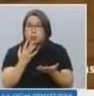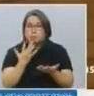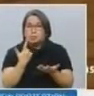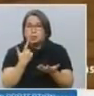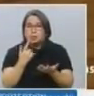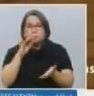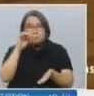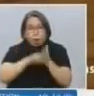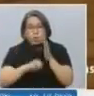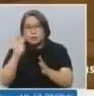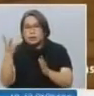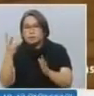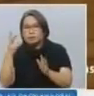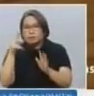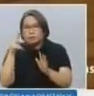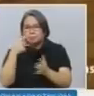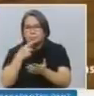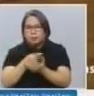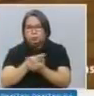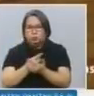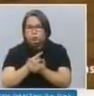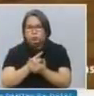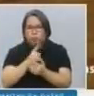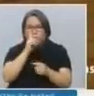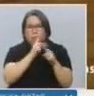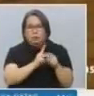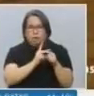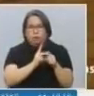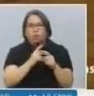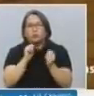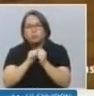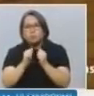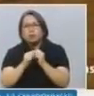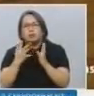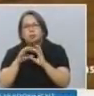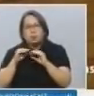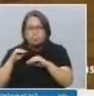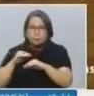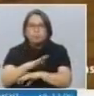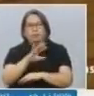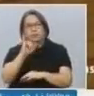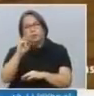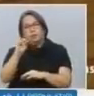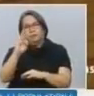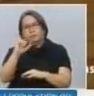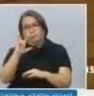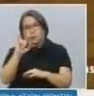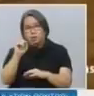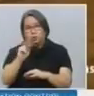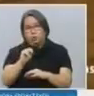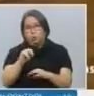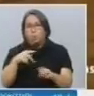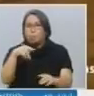up to 7 pesos per kilo and lower inflation significantly. I ask Congress